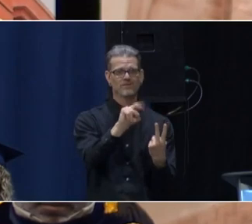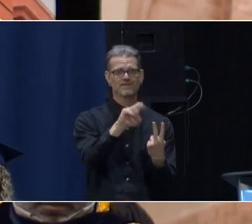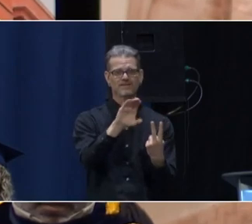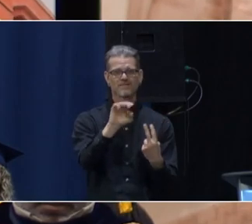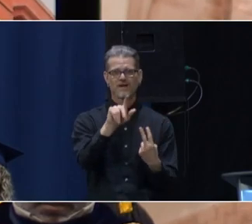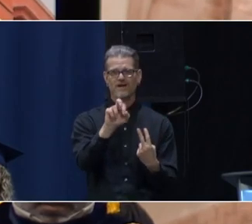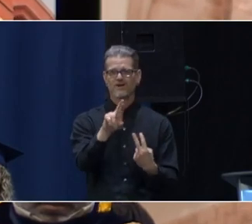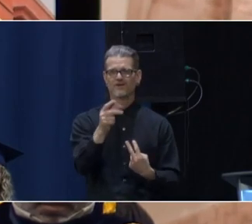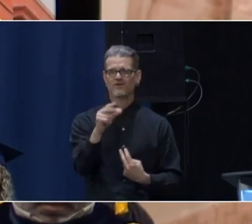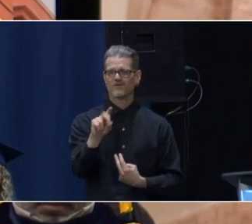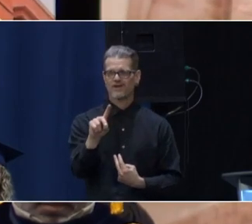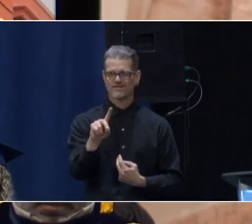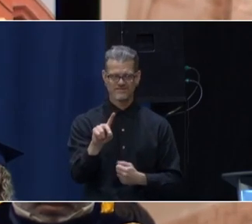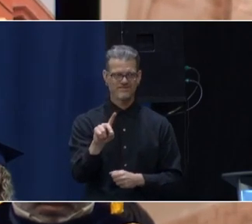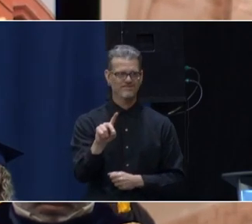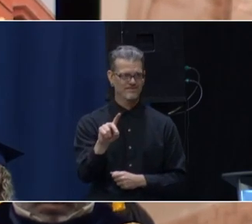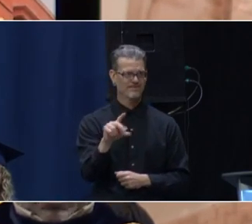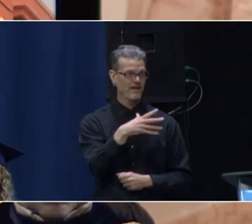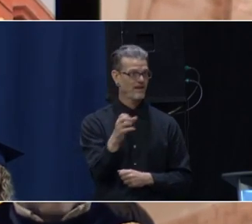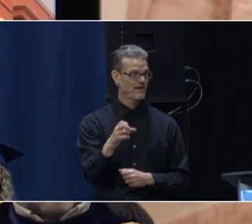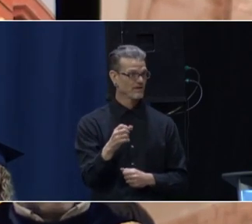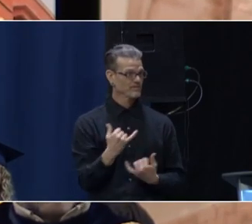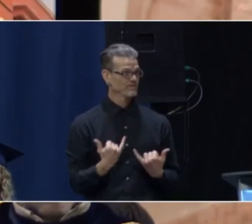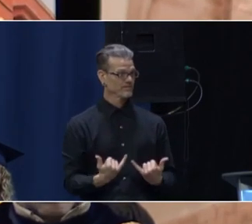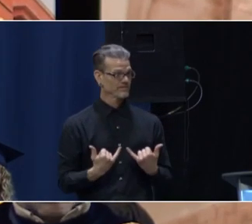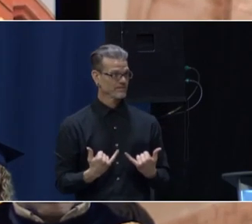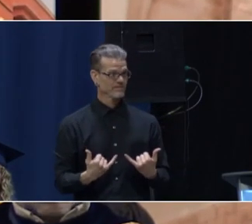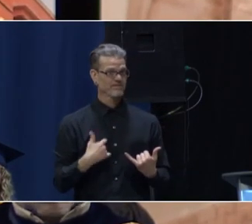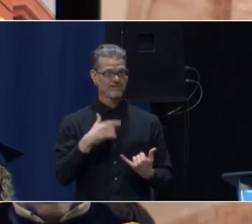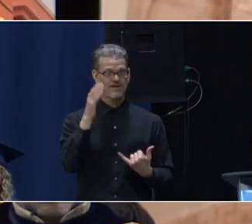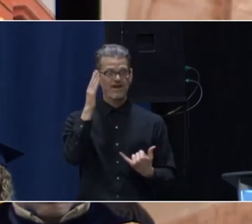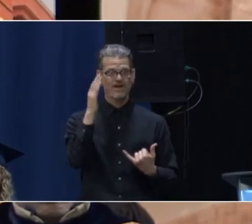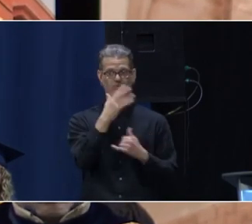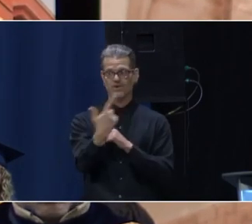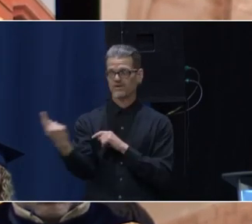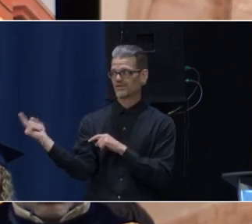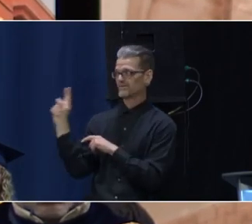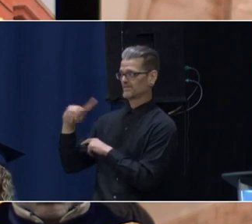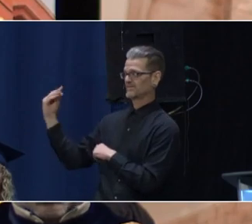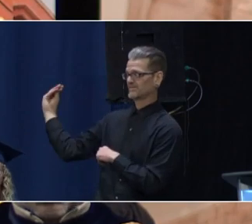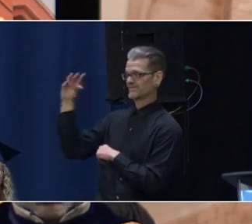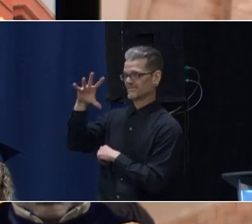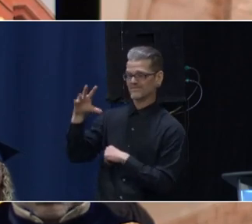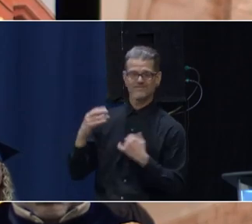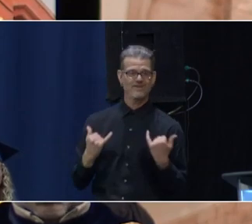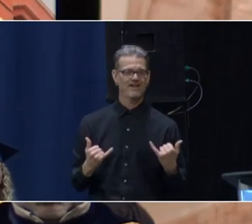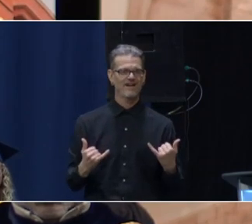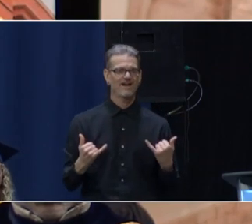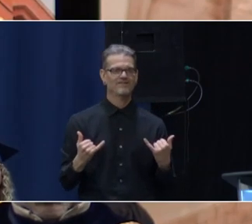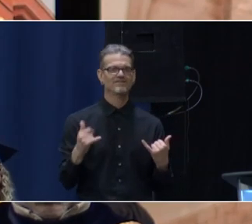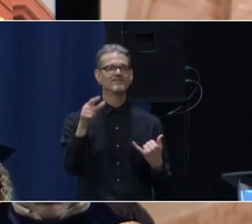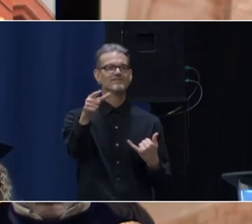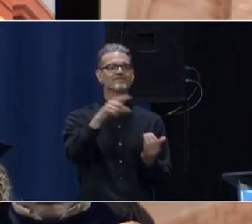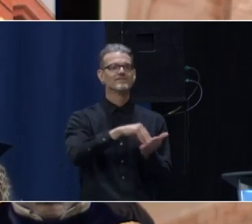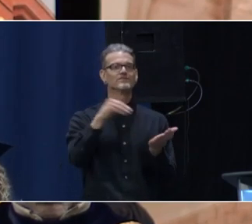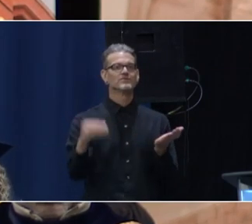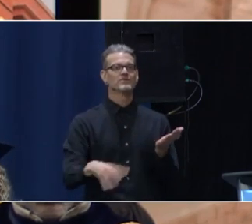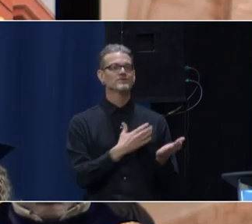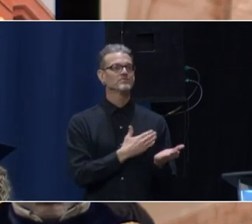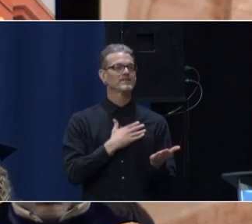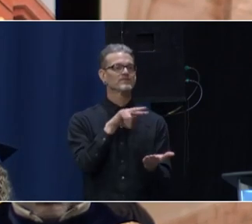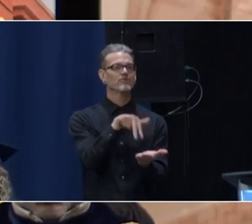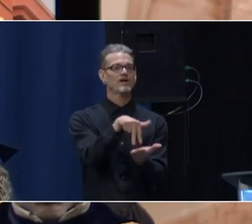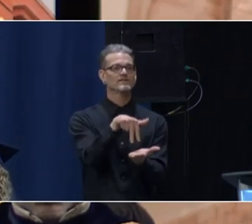UNCBearGrad. In fact, I'm gonna take a selfie right now. So graduates, please